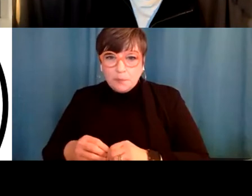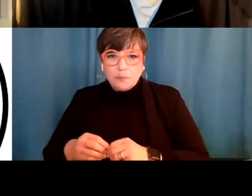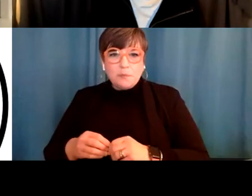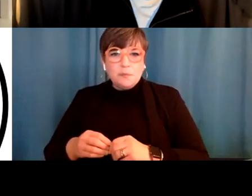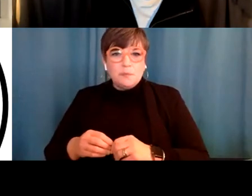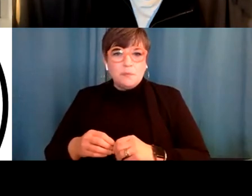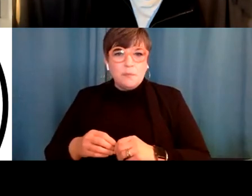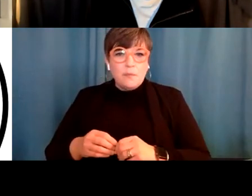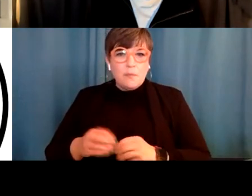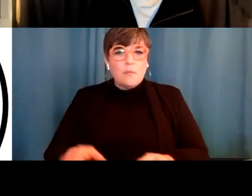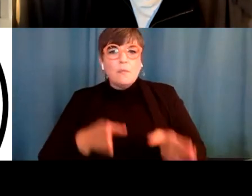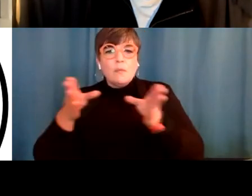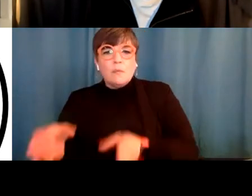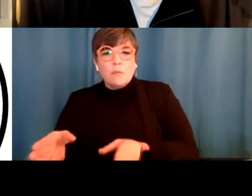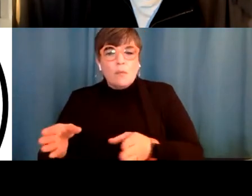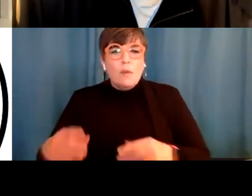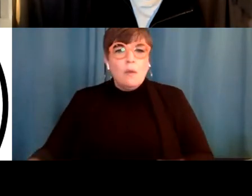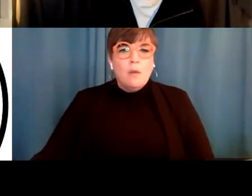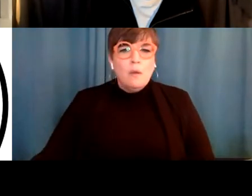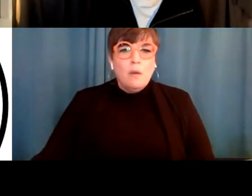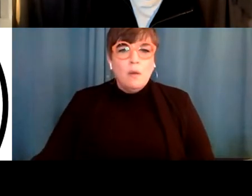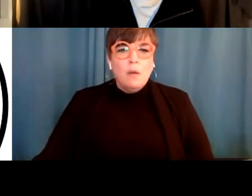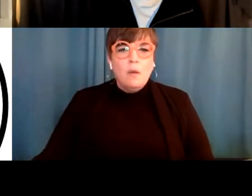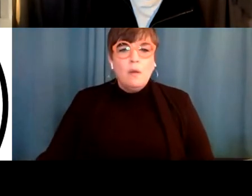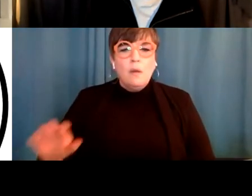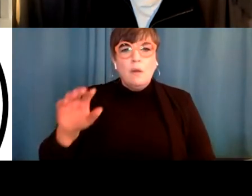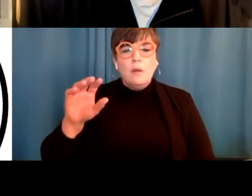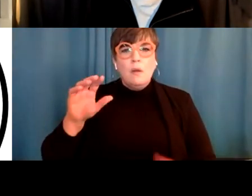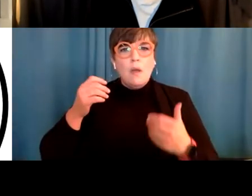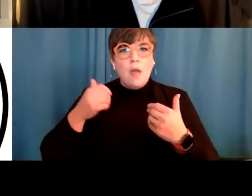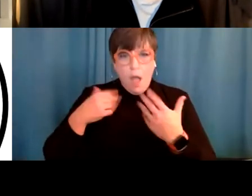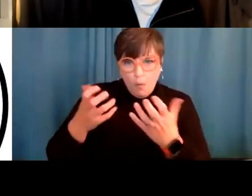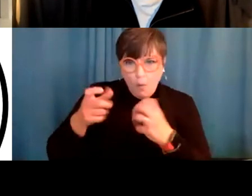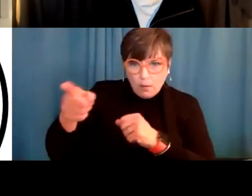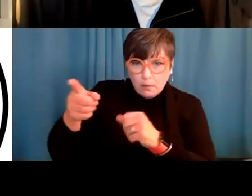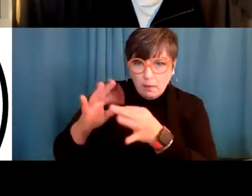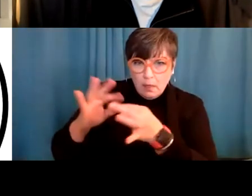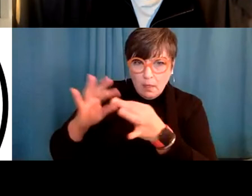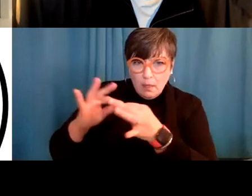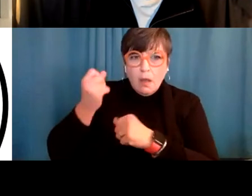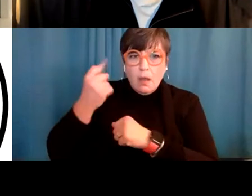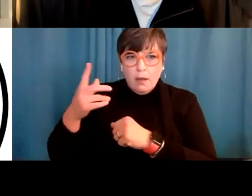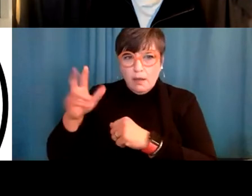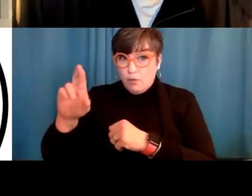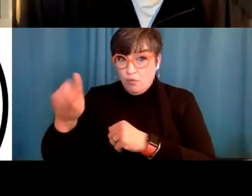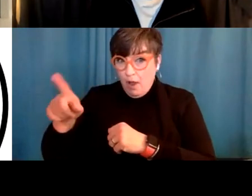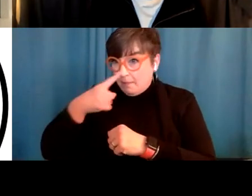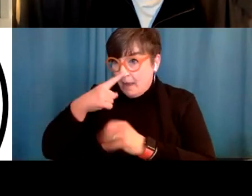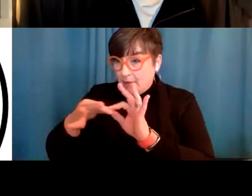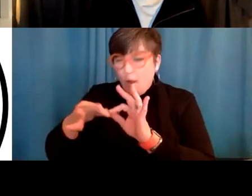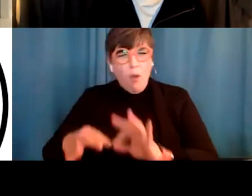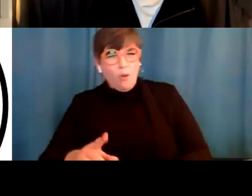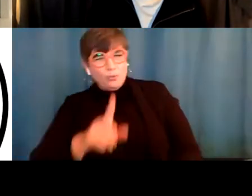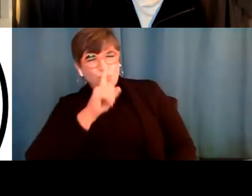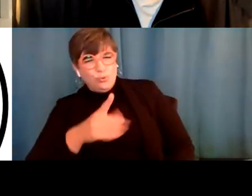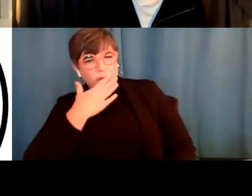I'd like to give you a chance to chime in on the question about how we discuss these issues. Oh, sure. Thanks. And I'll